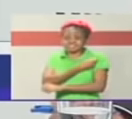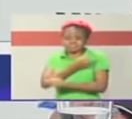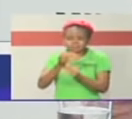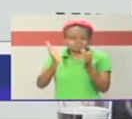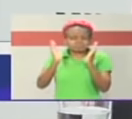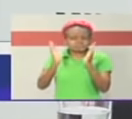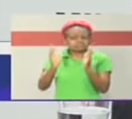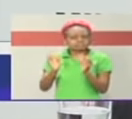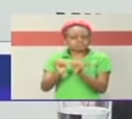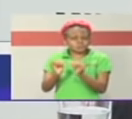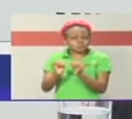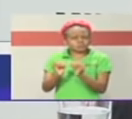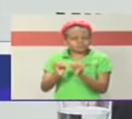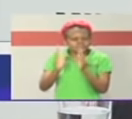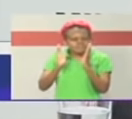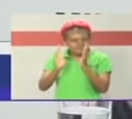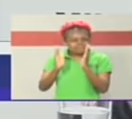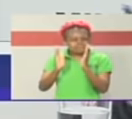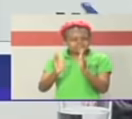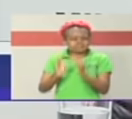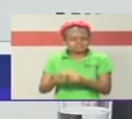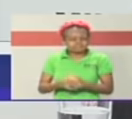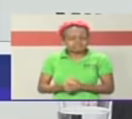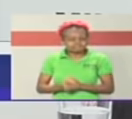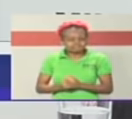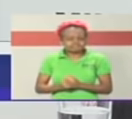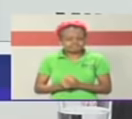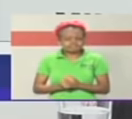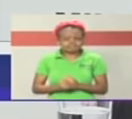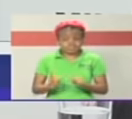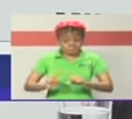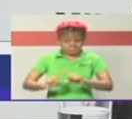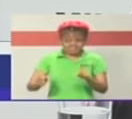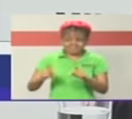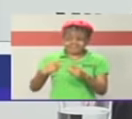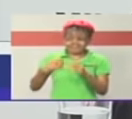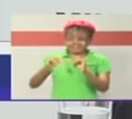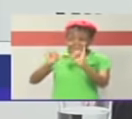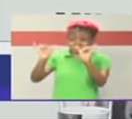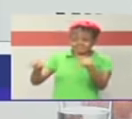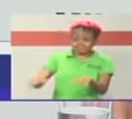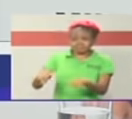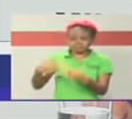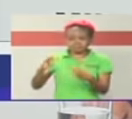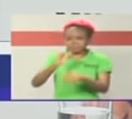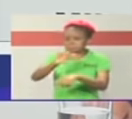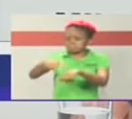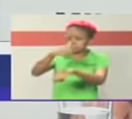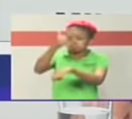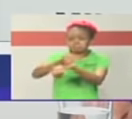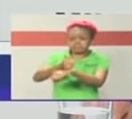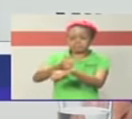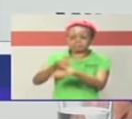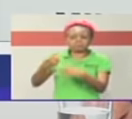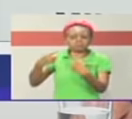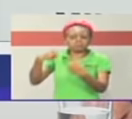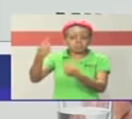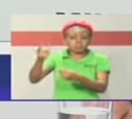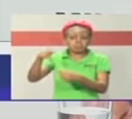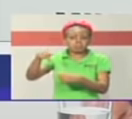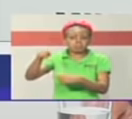it, and that shown is the reporting system. It goes to PAHO, it goes